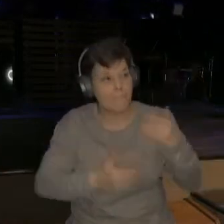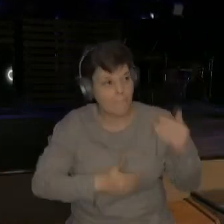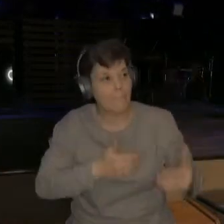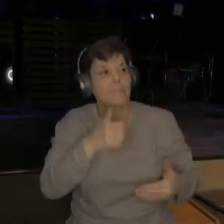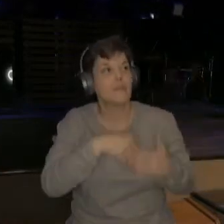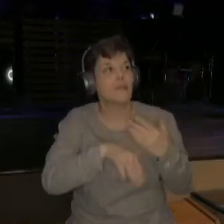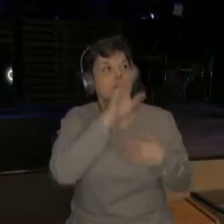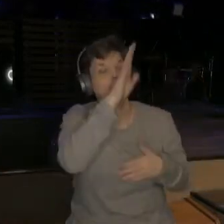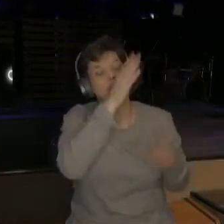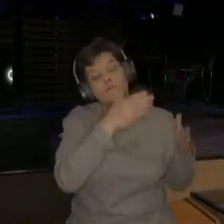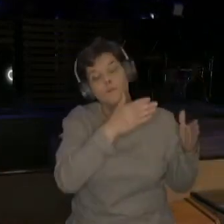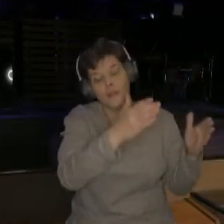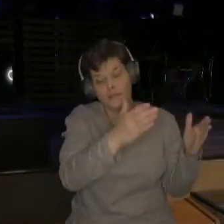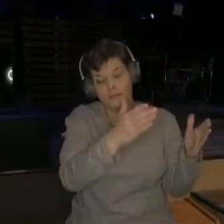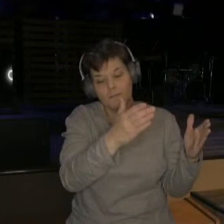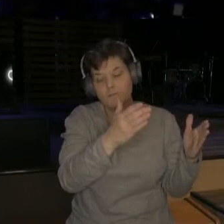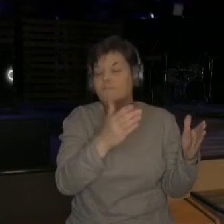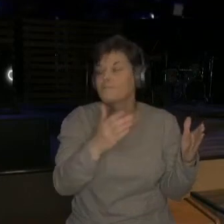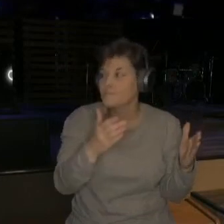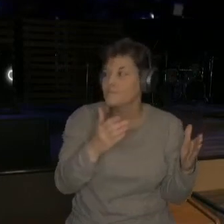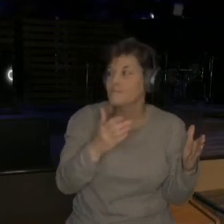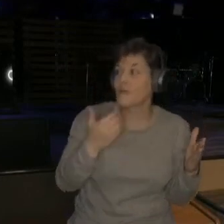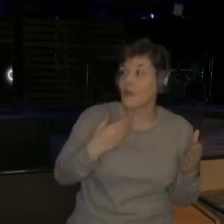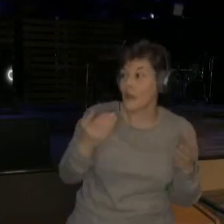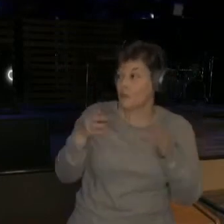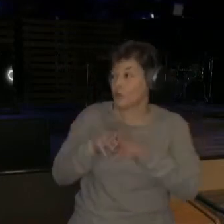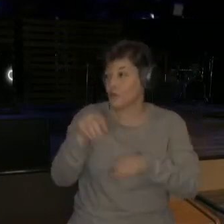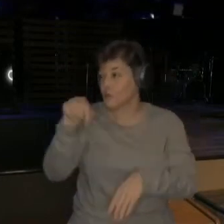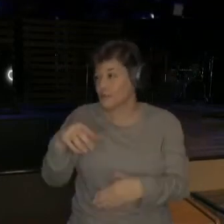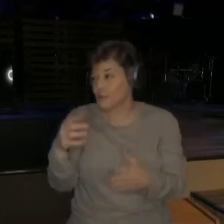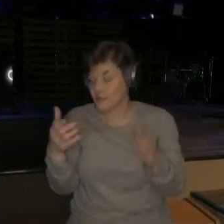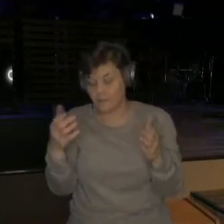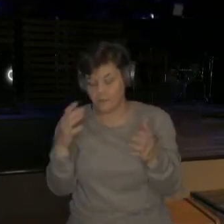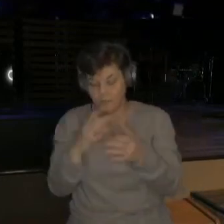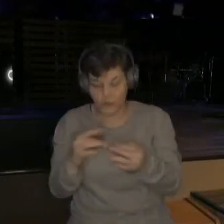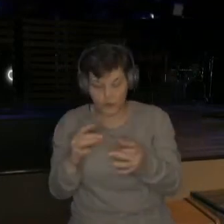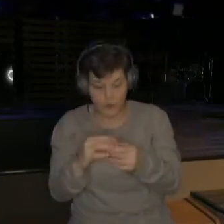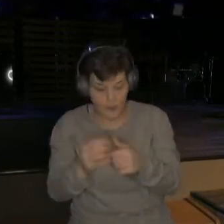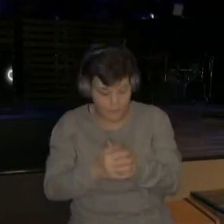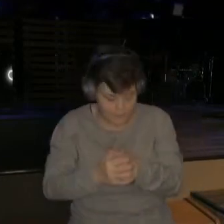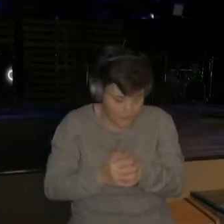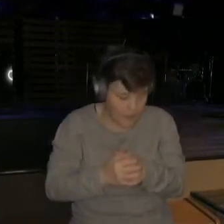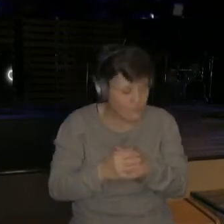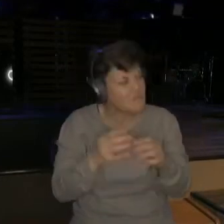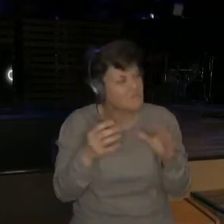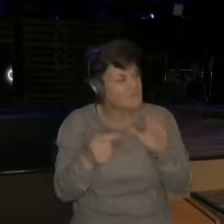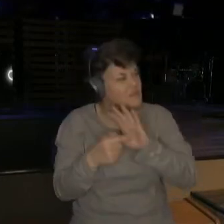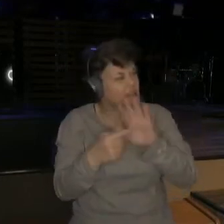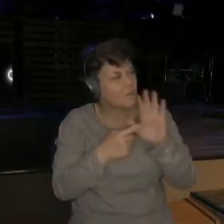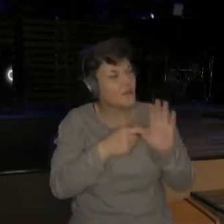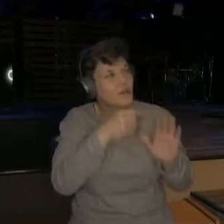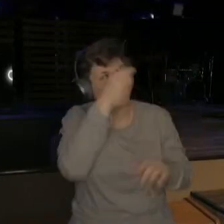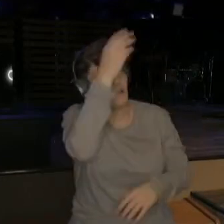I will close with this story. It's a great example of God's generous heart.